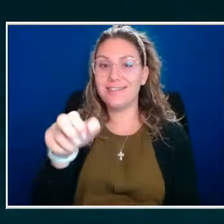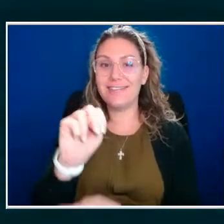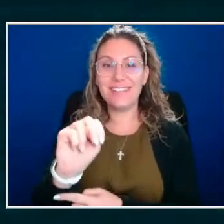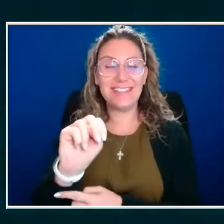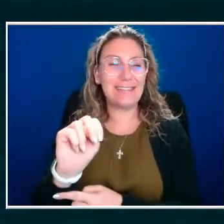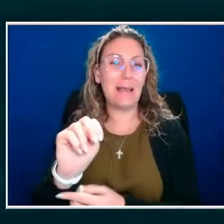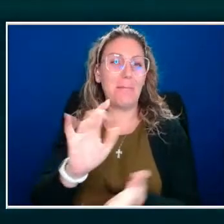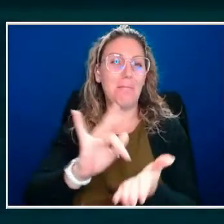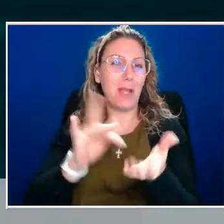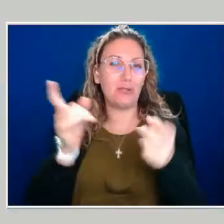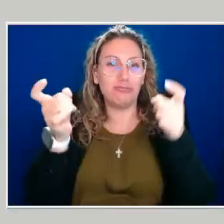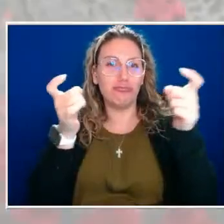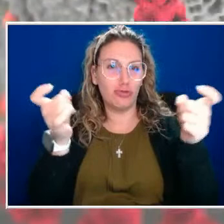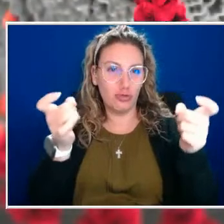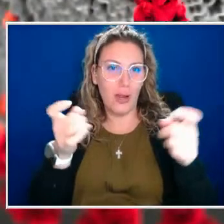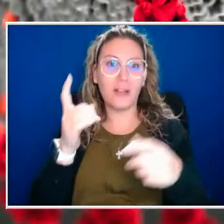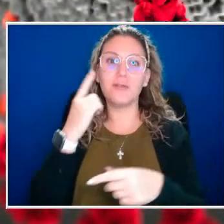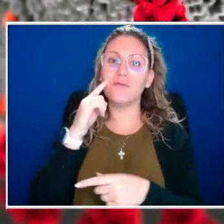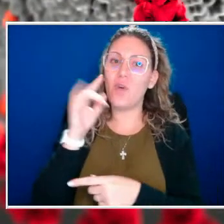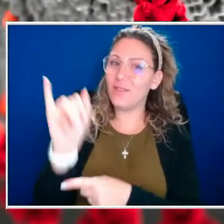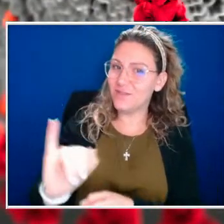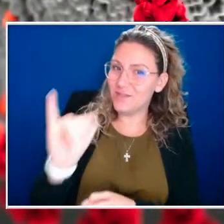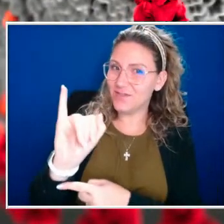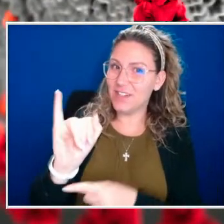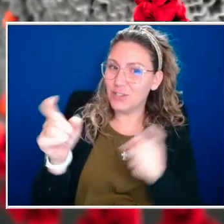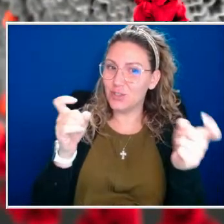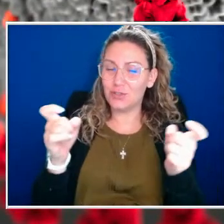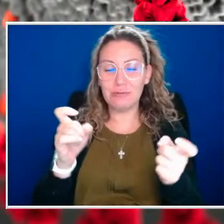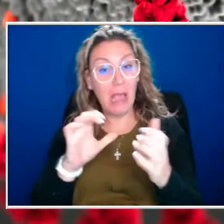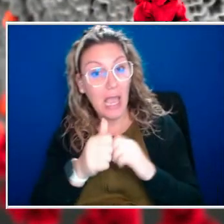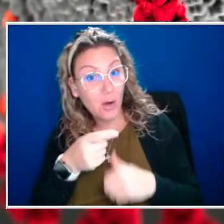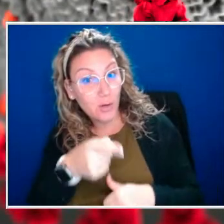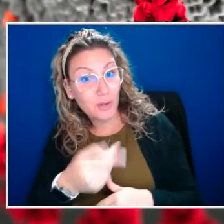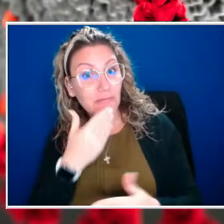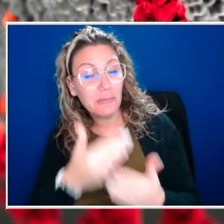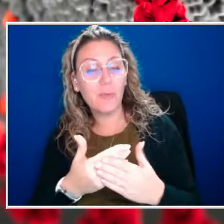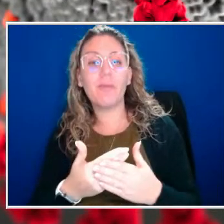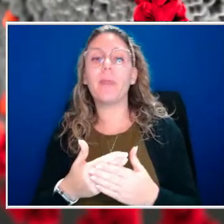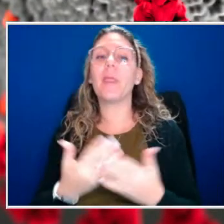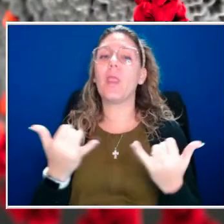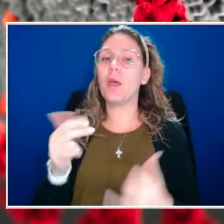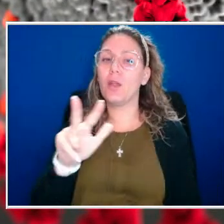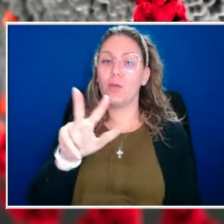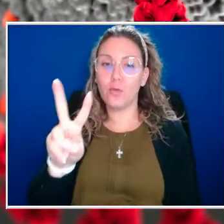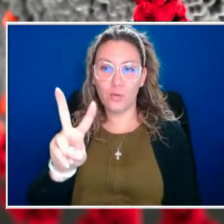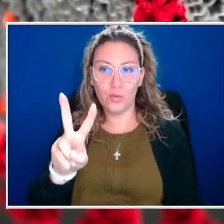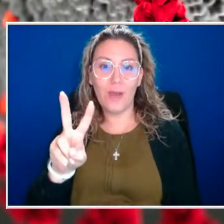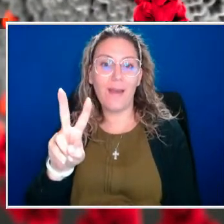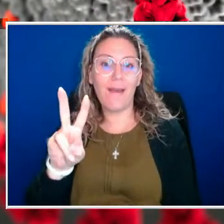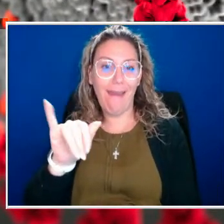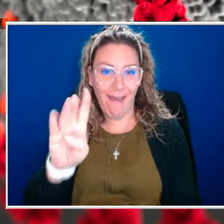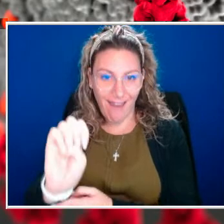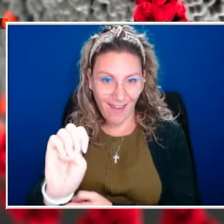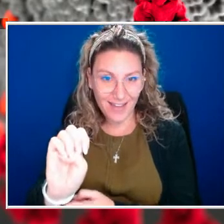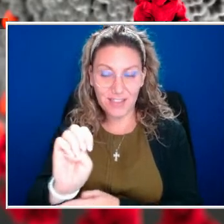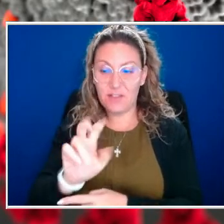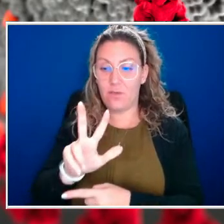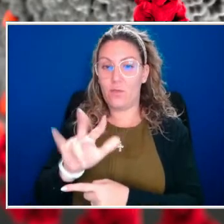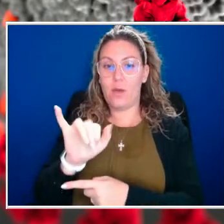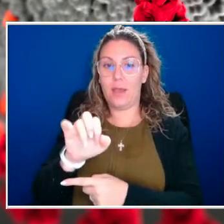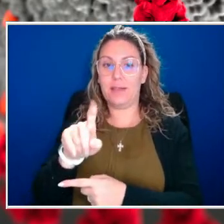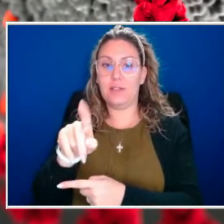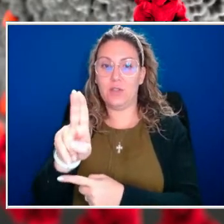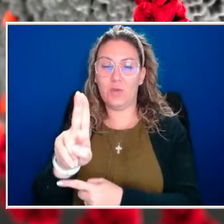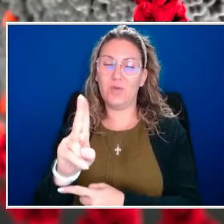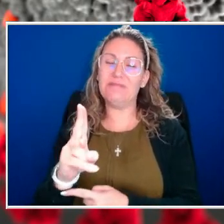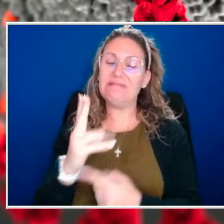Control. Got our COVID count this morning. How are you? Yeah, hi, good. So right now, 32 active patients in the hospital, 3 in the ICU, unfortunately 1 on the